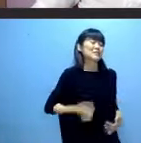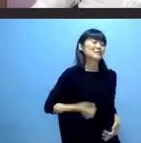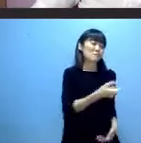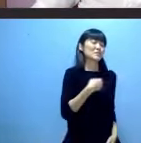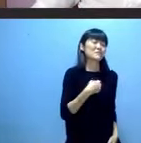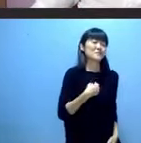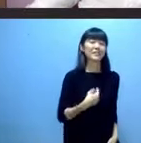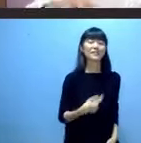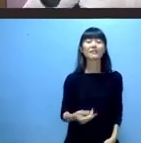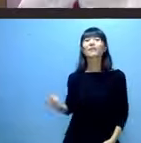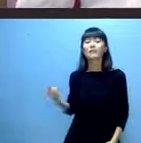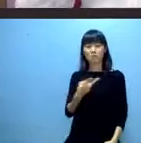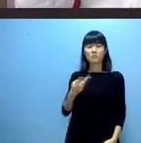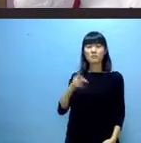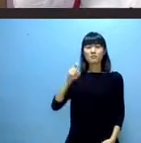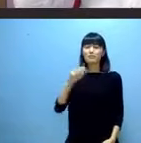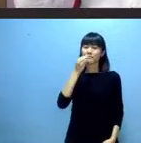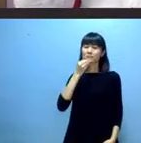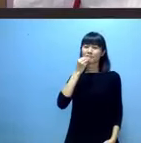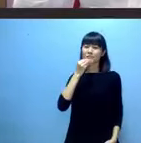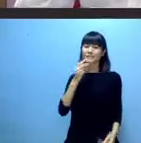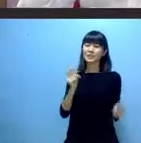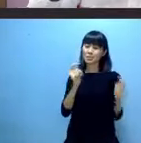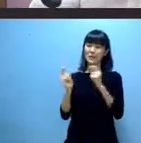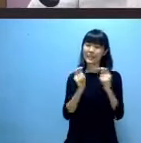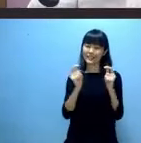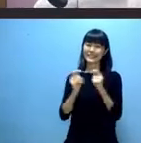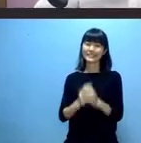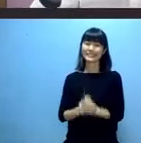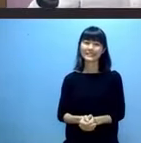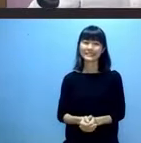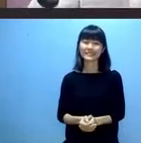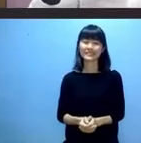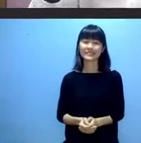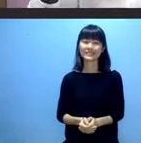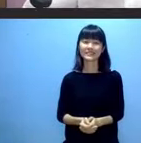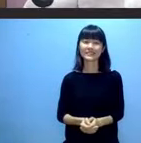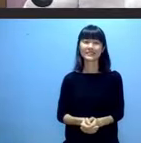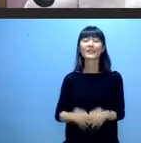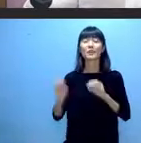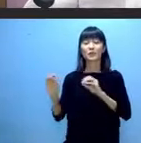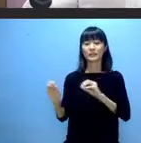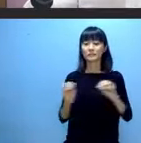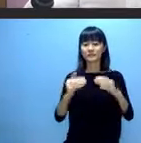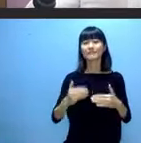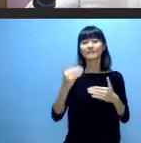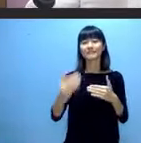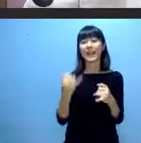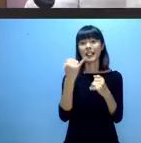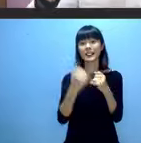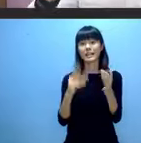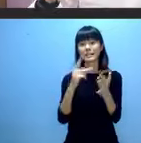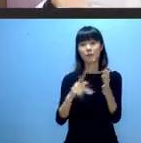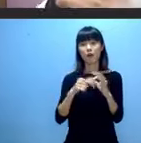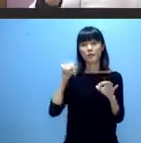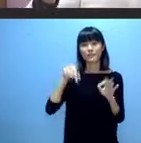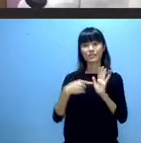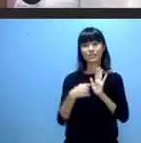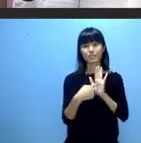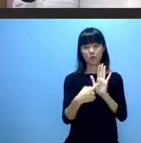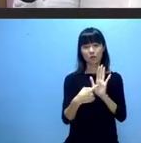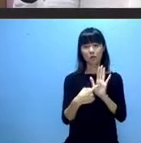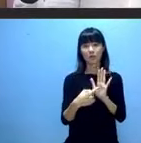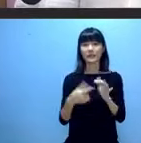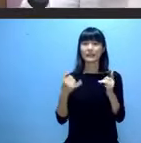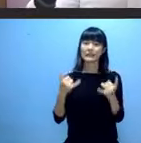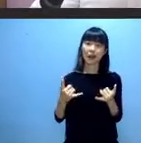We should do hot pot together. Oh, yes, okay. Please. Now. Yeah. And on that note, let's move to something, the final part of today's show. It is half an hour, so it